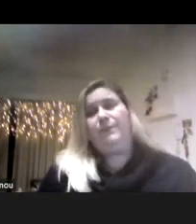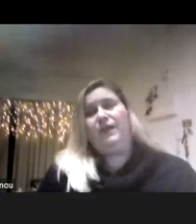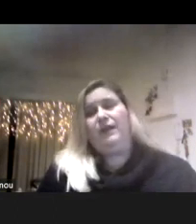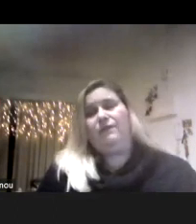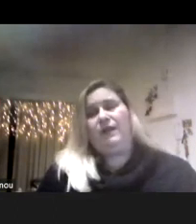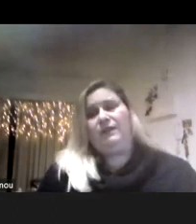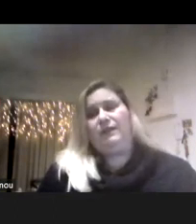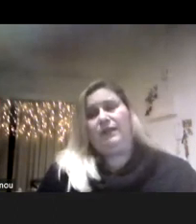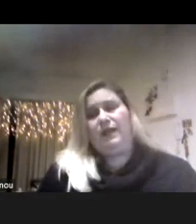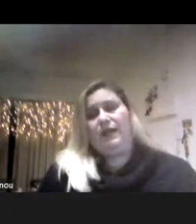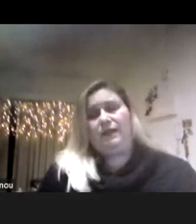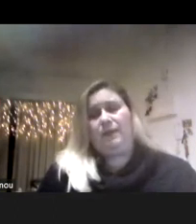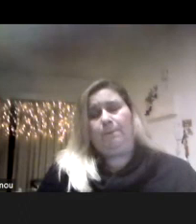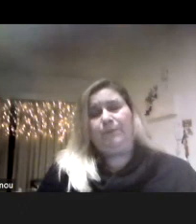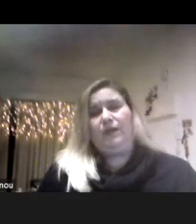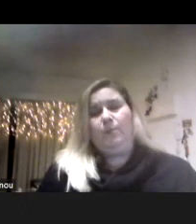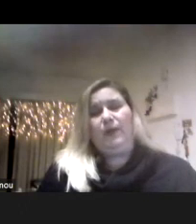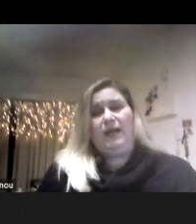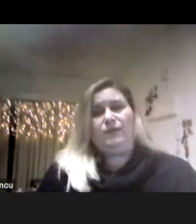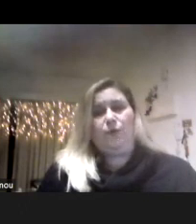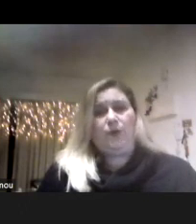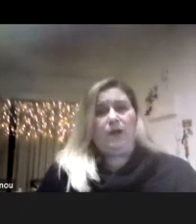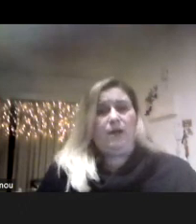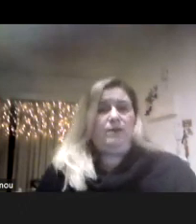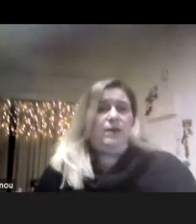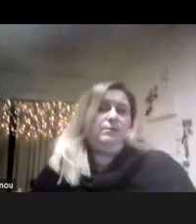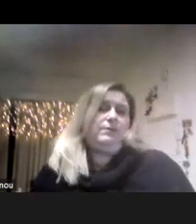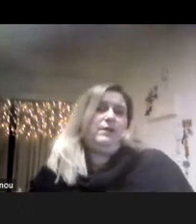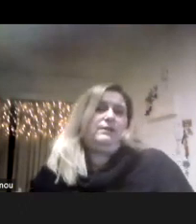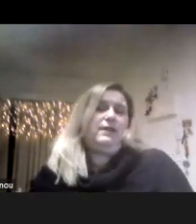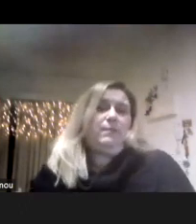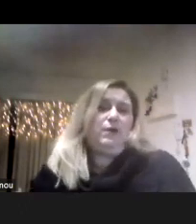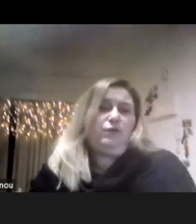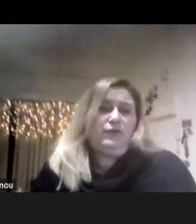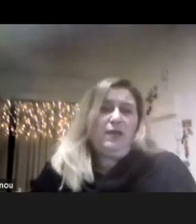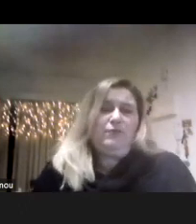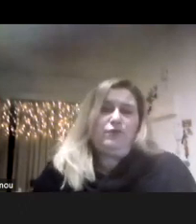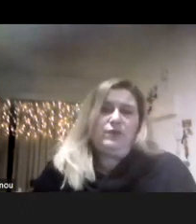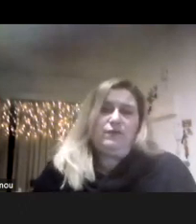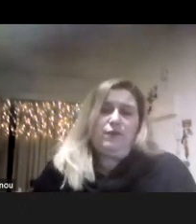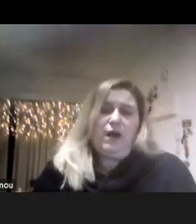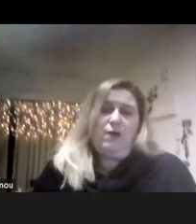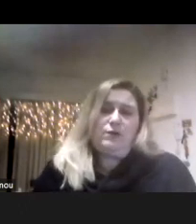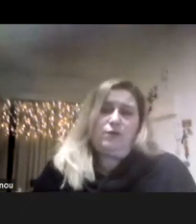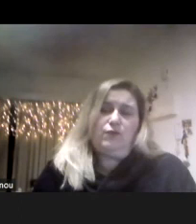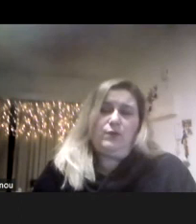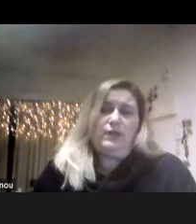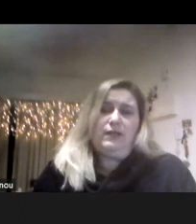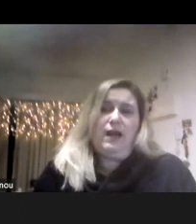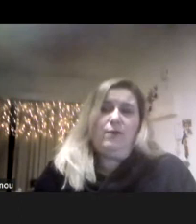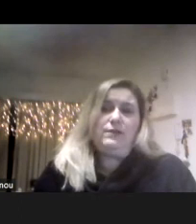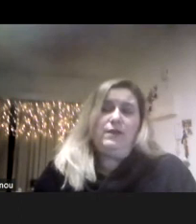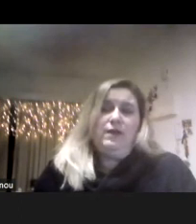an event that takes place for a set amount of time, for 24 hours or